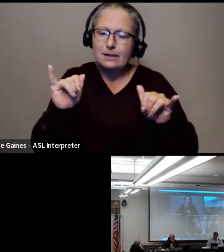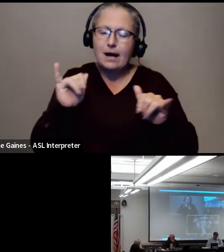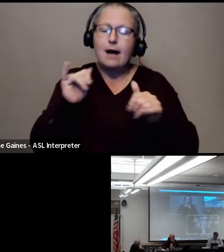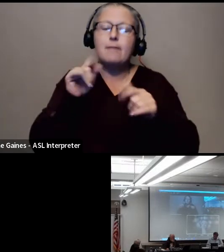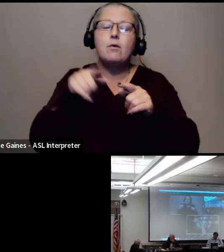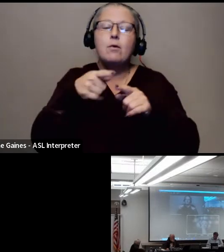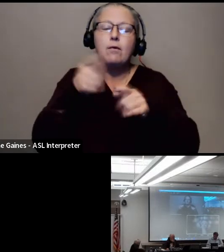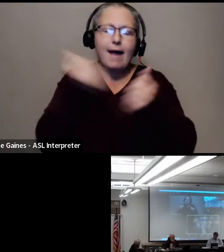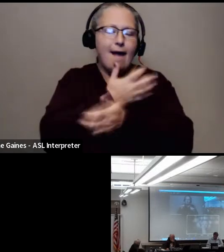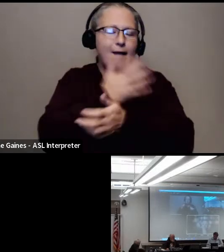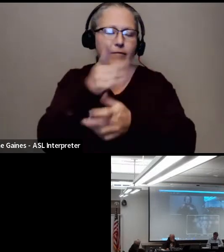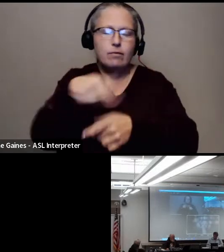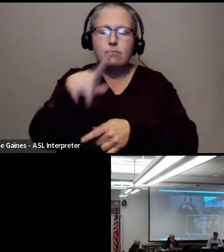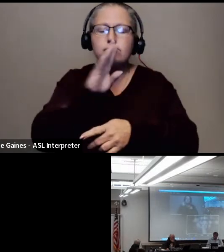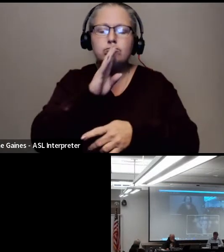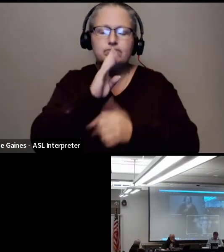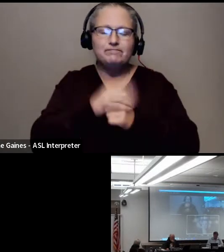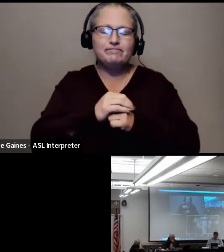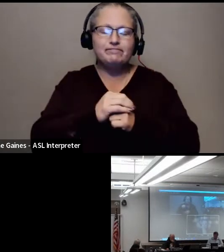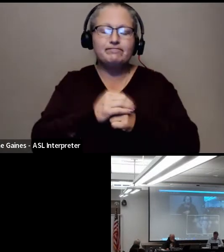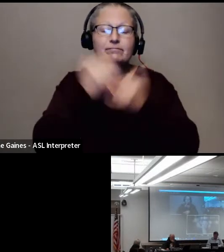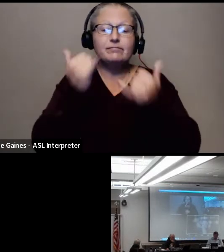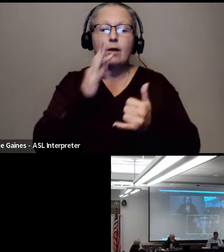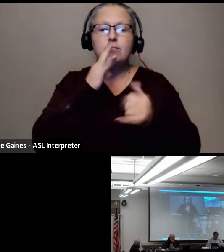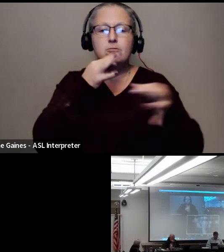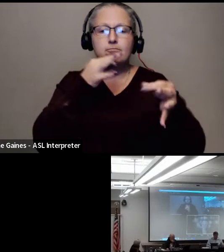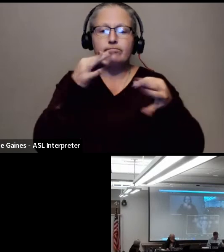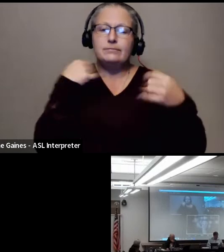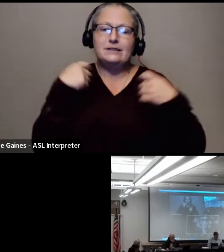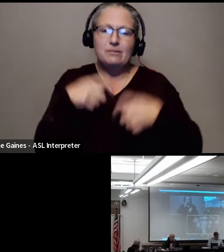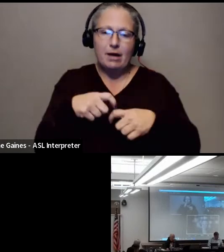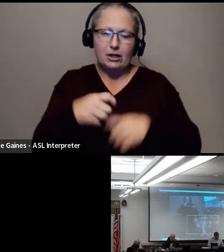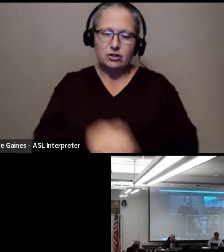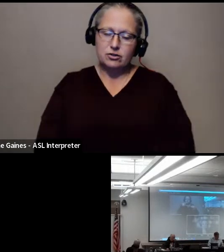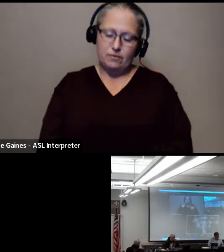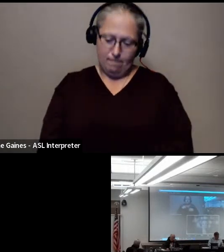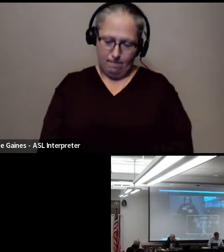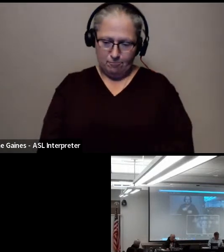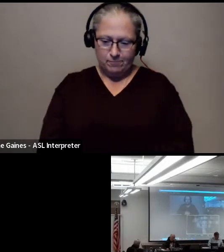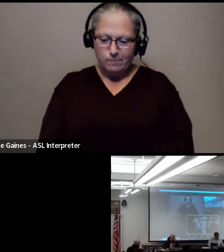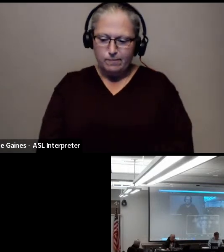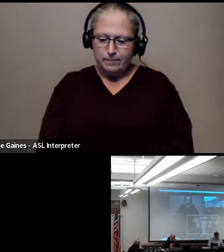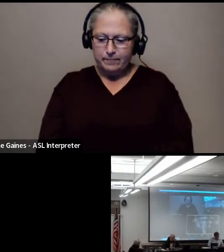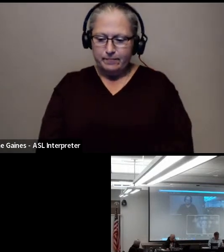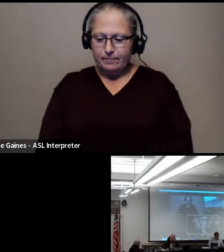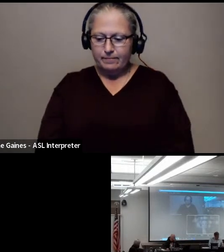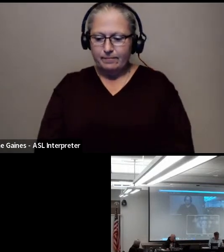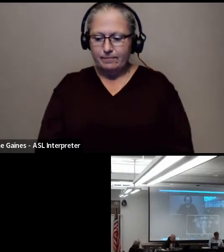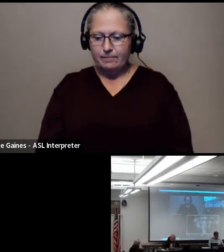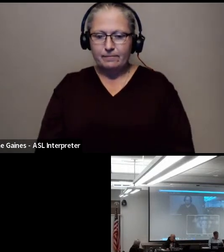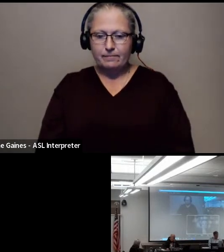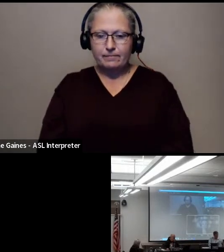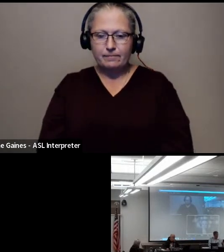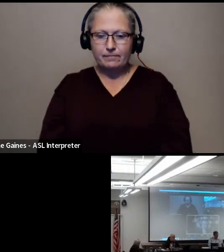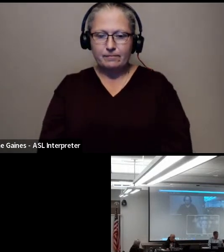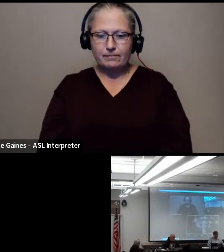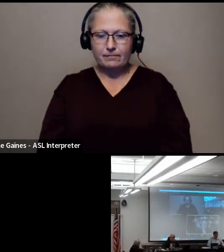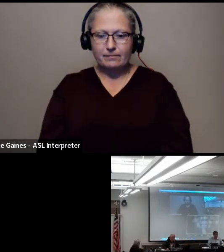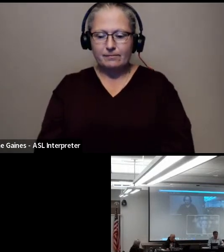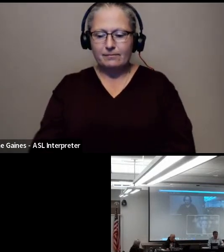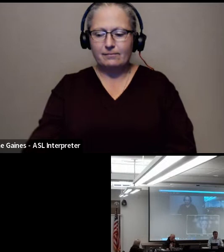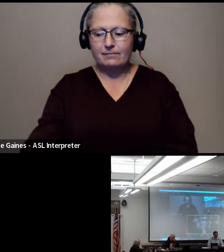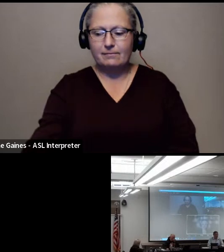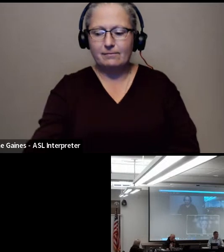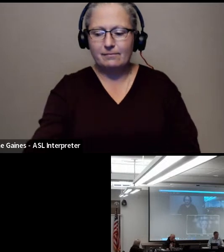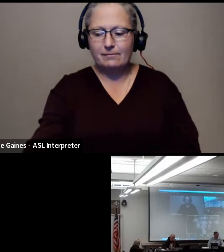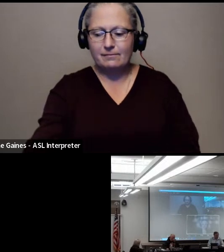interpreting everything you say. A efecto de proporcionar acceso lingüístico, esta reunión tendrá interpretación al español y lenguaje de señas